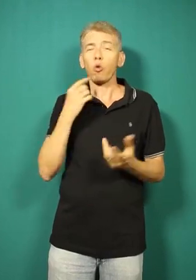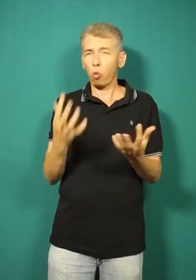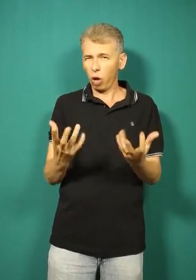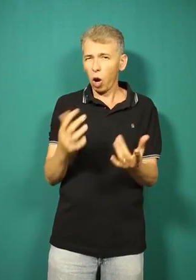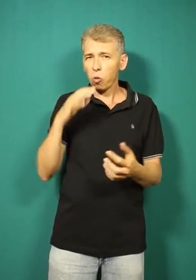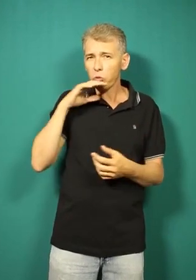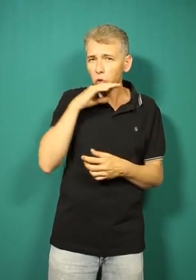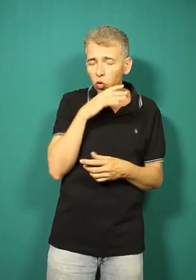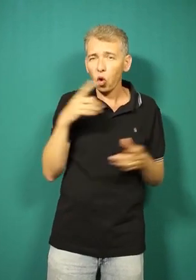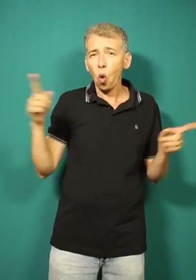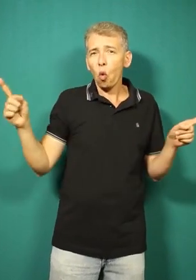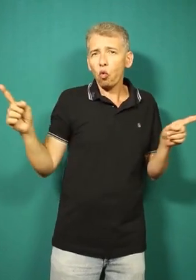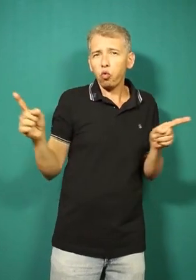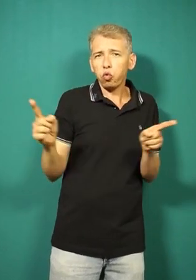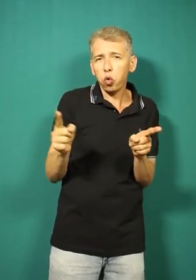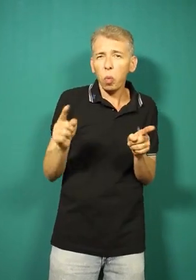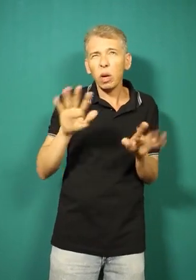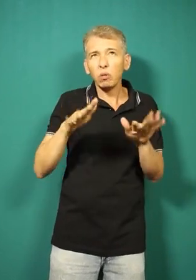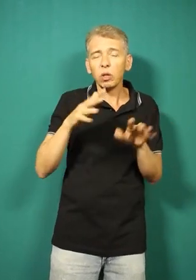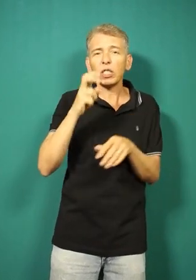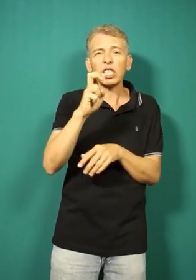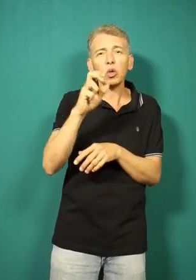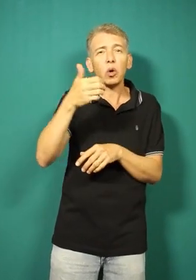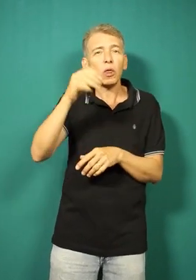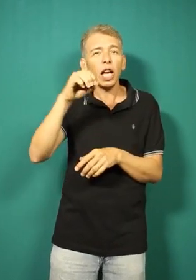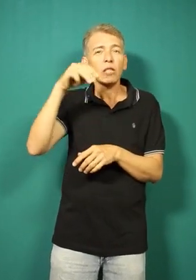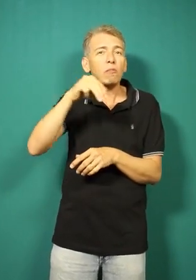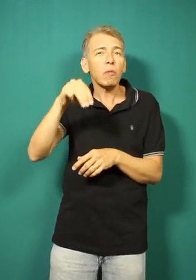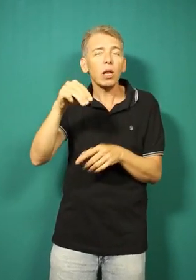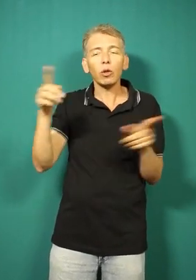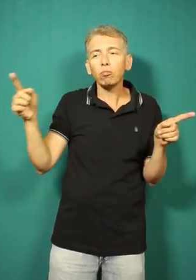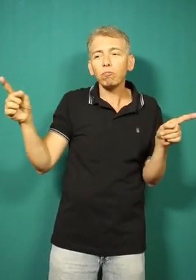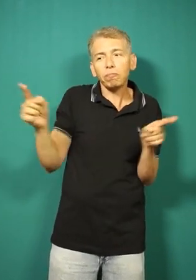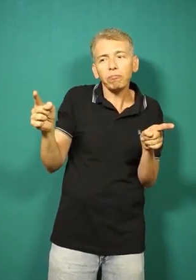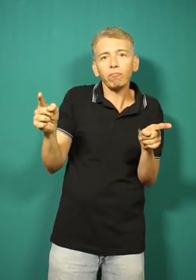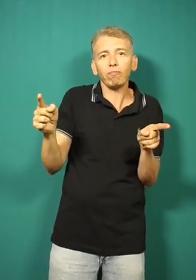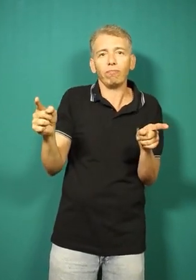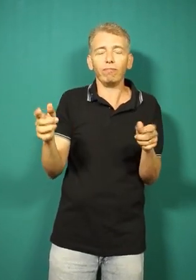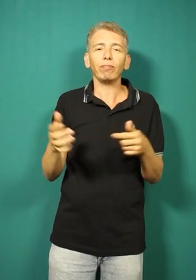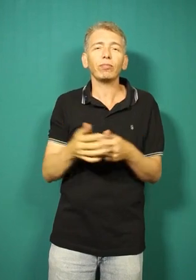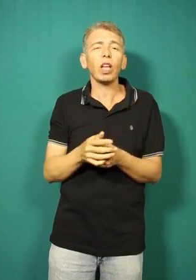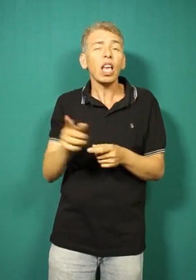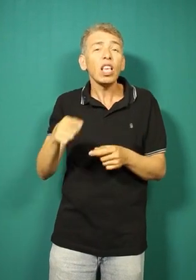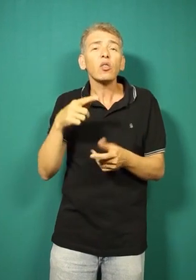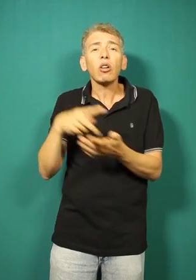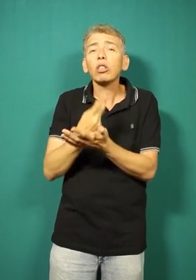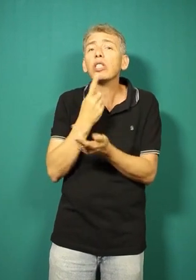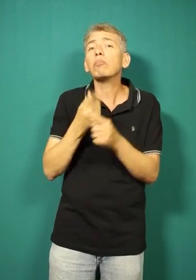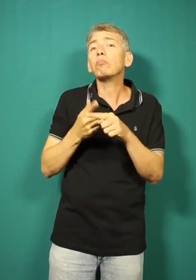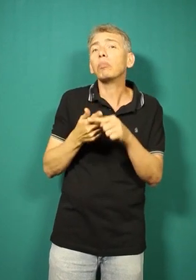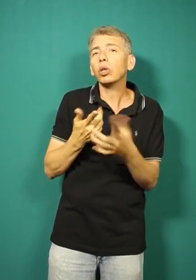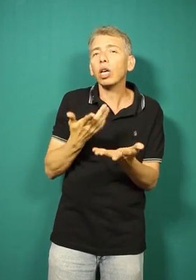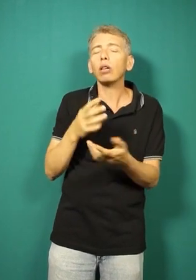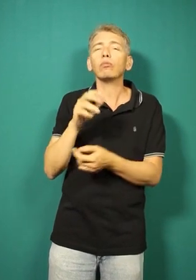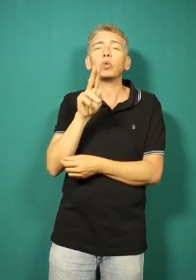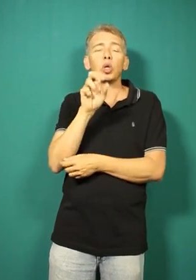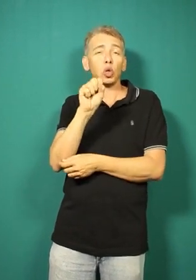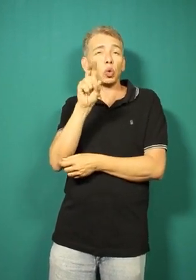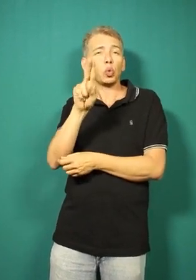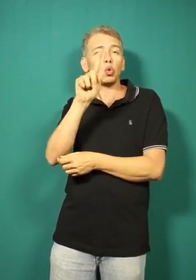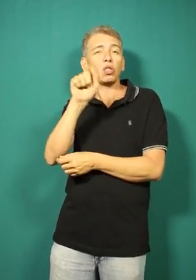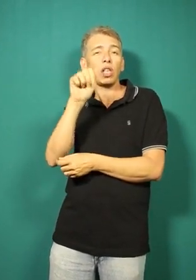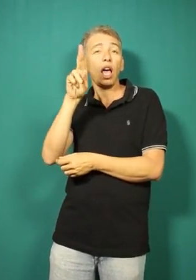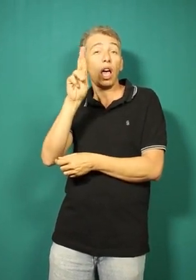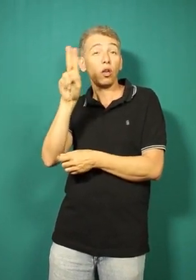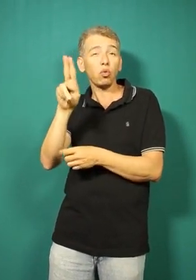The steaming shrinks the bark 5 to 10 millimeters down from the edge. This phenomenon is called susaru in this